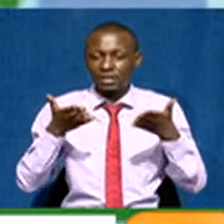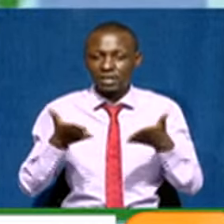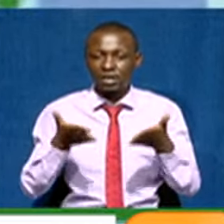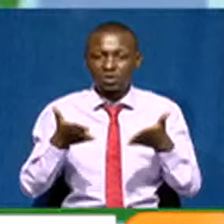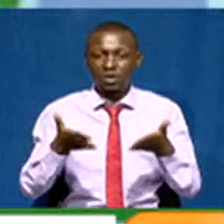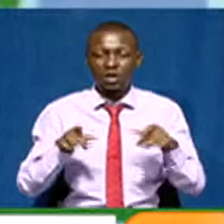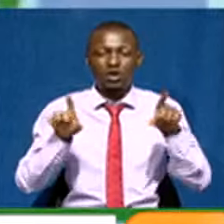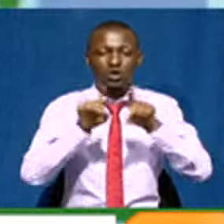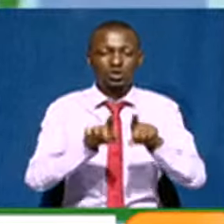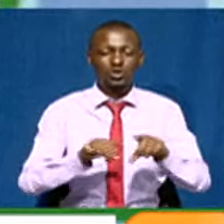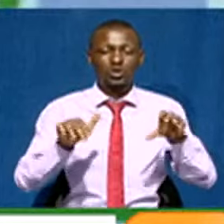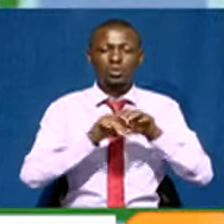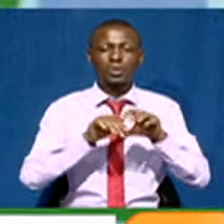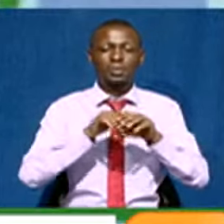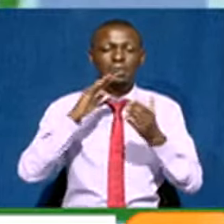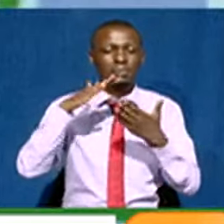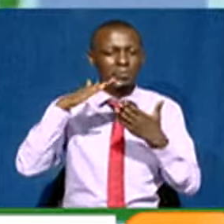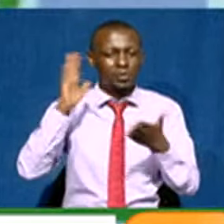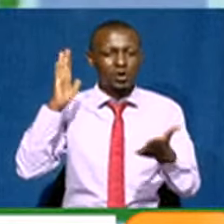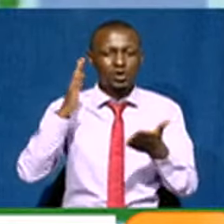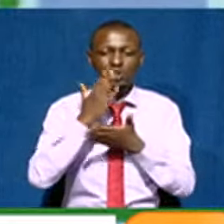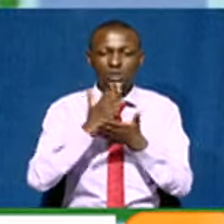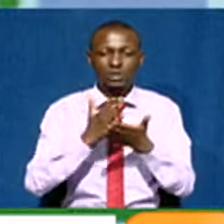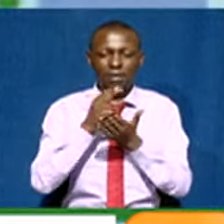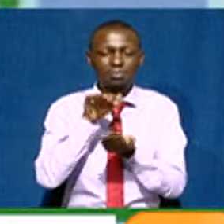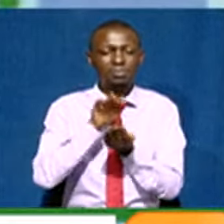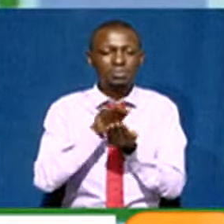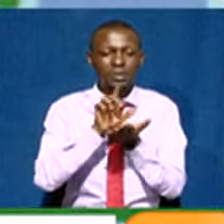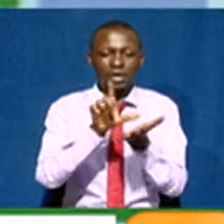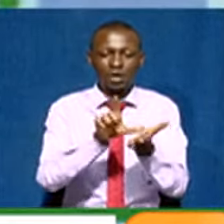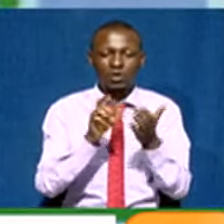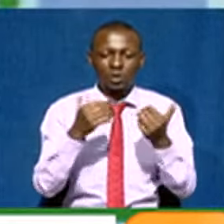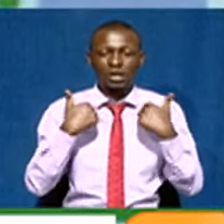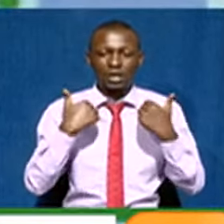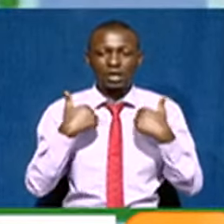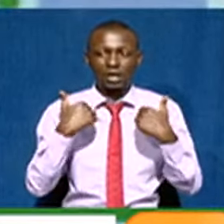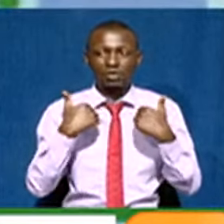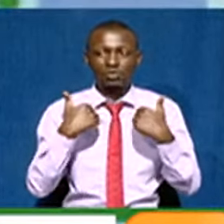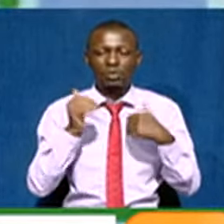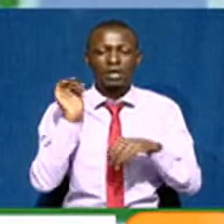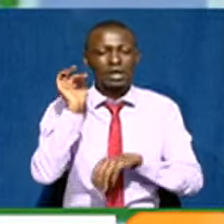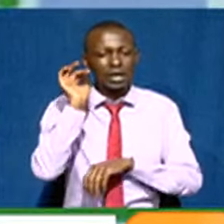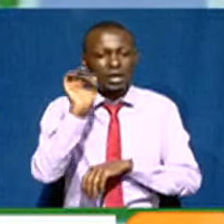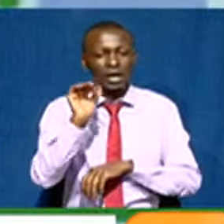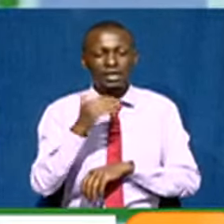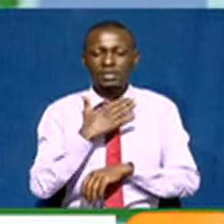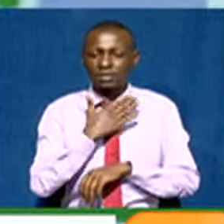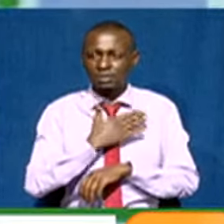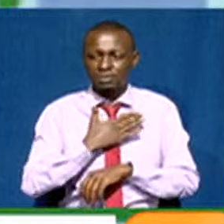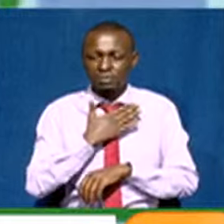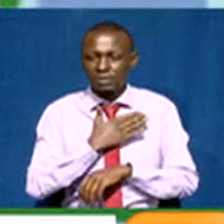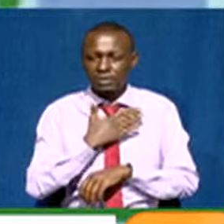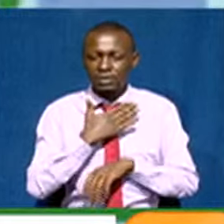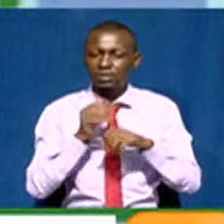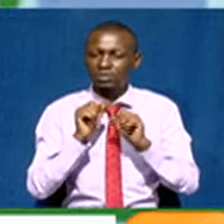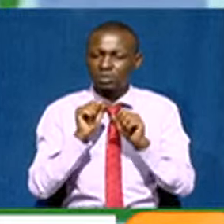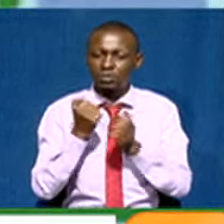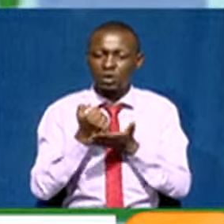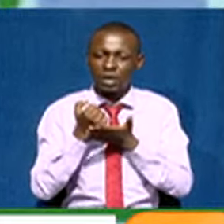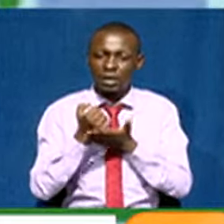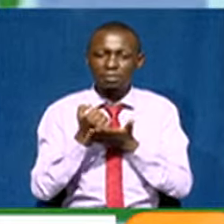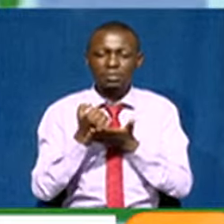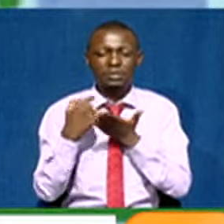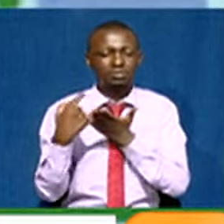members, some of them have loans in the bank. They're like, can you please come and pick us? We are saying, yes, we'll have that